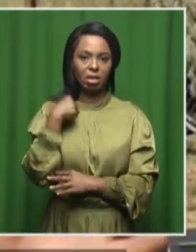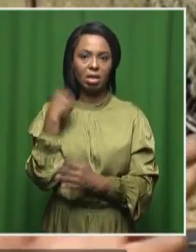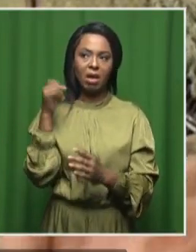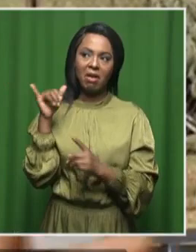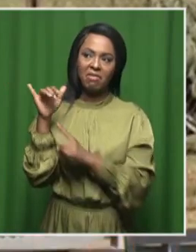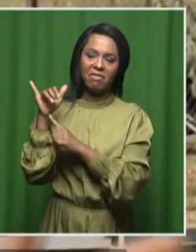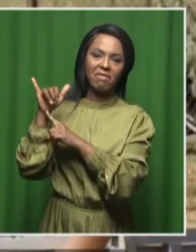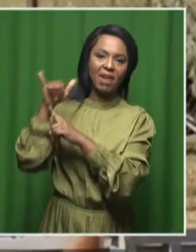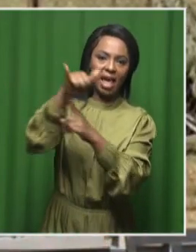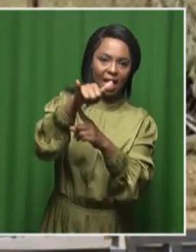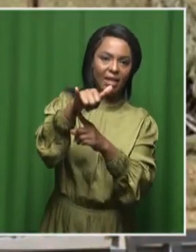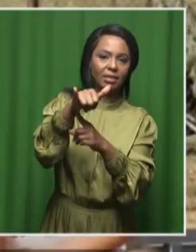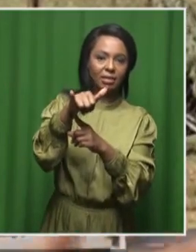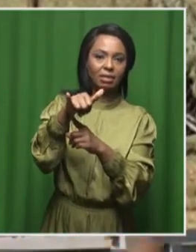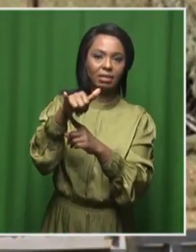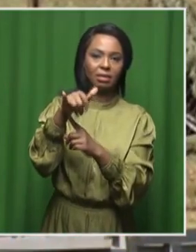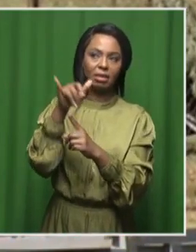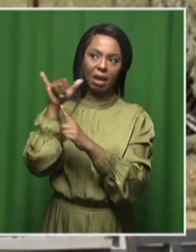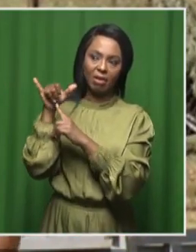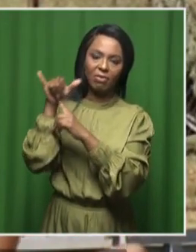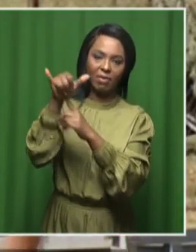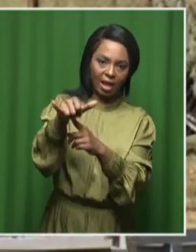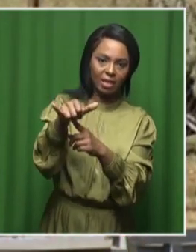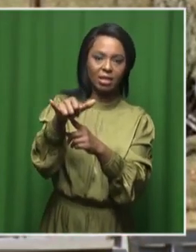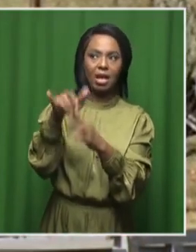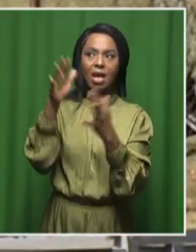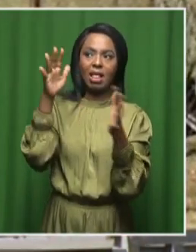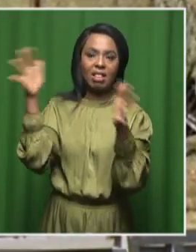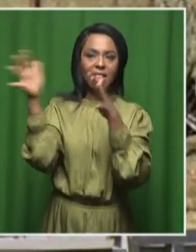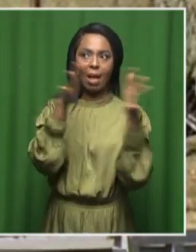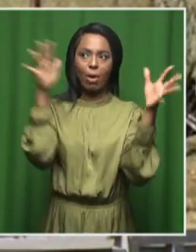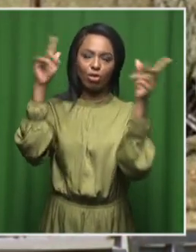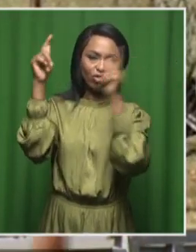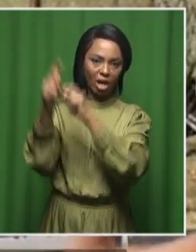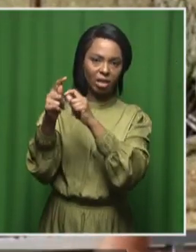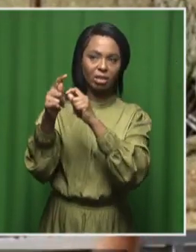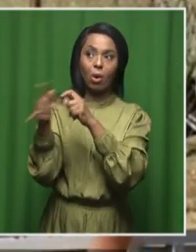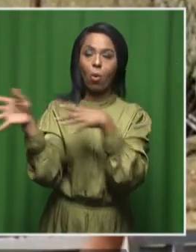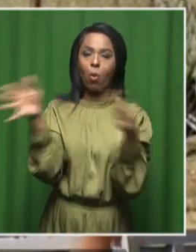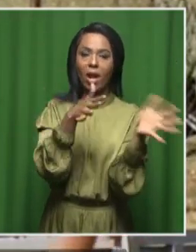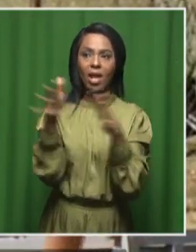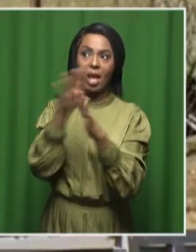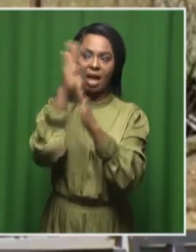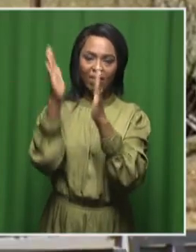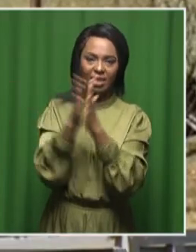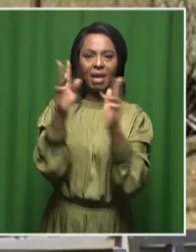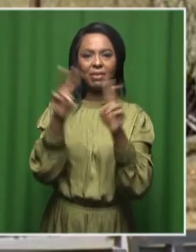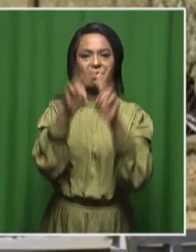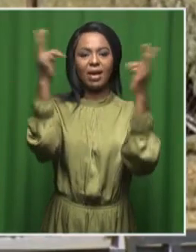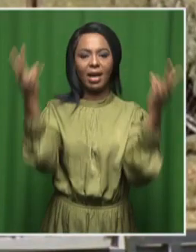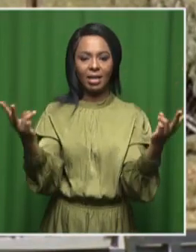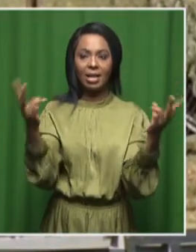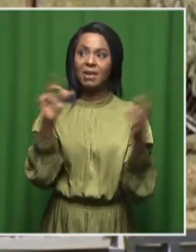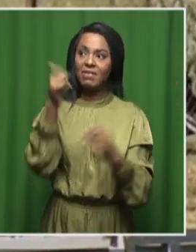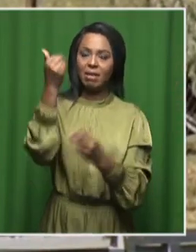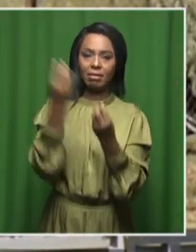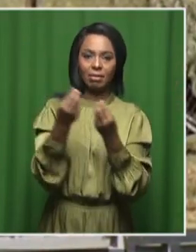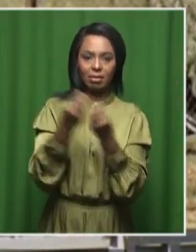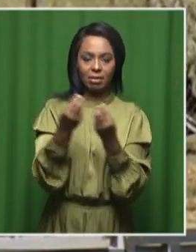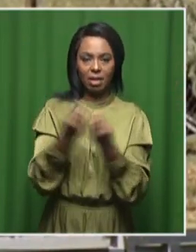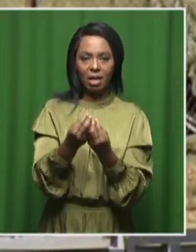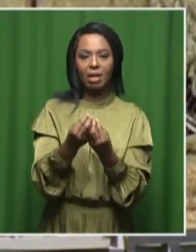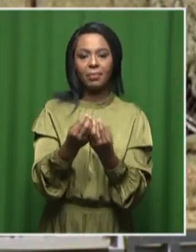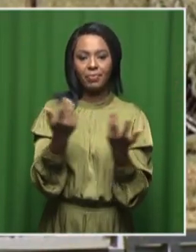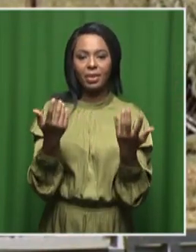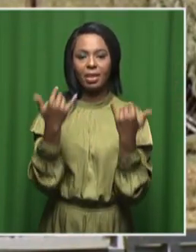flight, go out, change the climate, the weather, everything is different. The first thing, I think, they will be